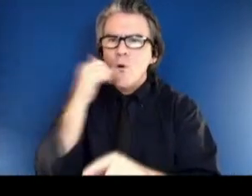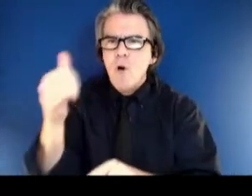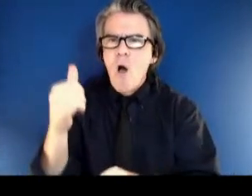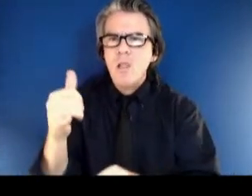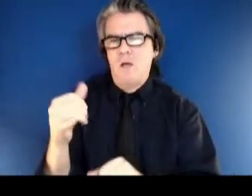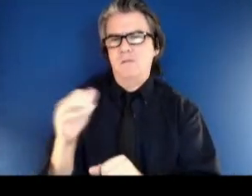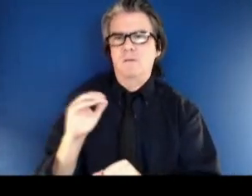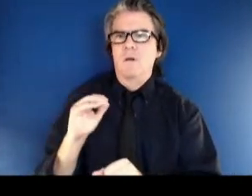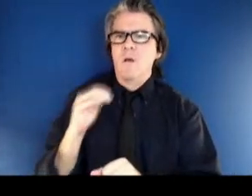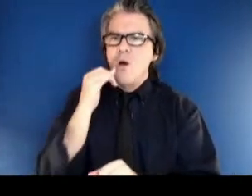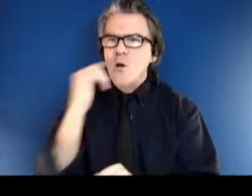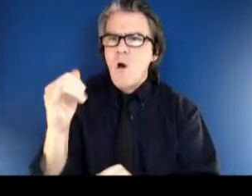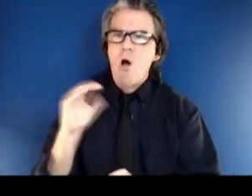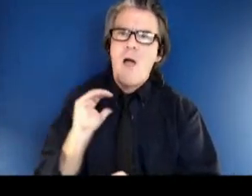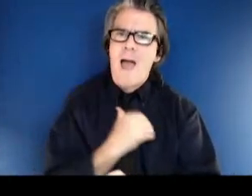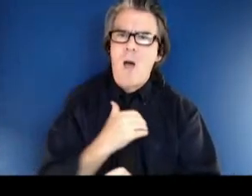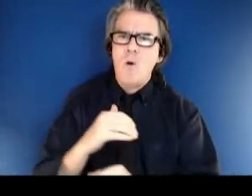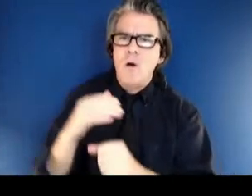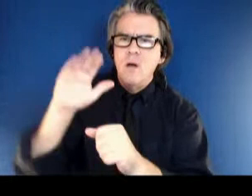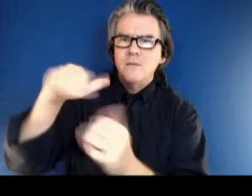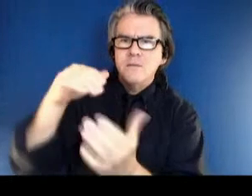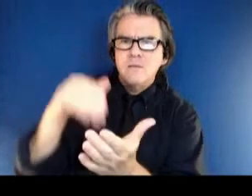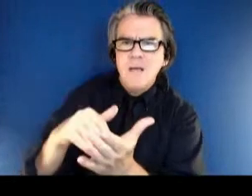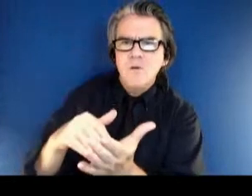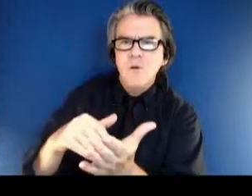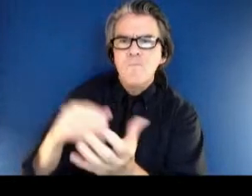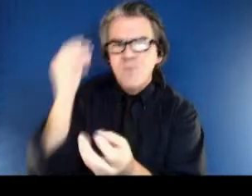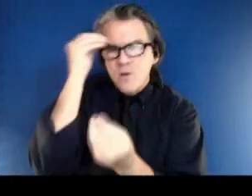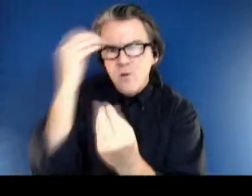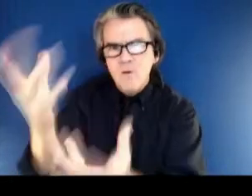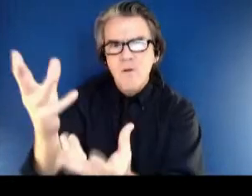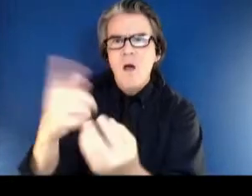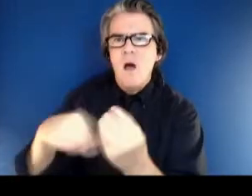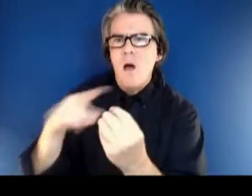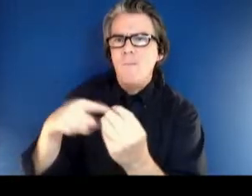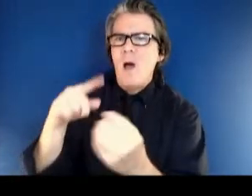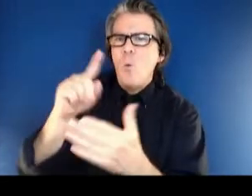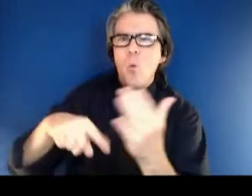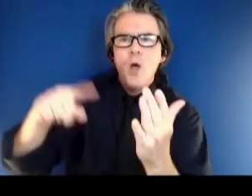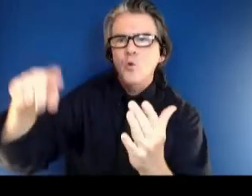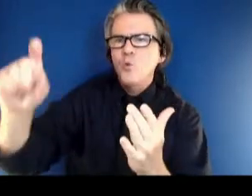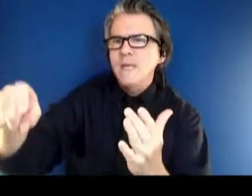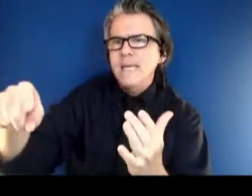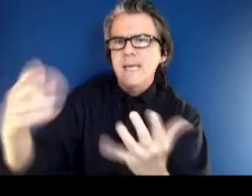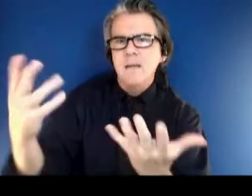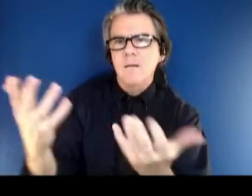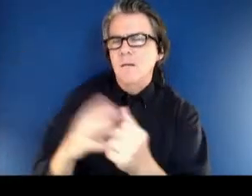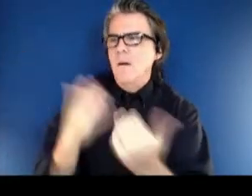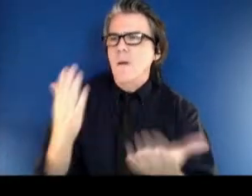1-800-PGE-5000. We encourage you to build your emergency plan and to consider medical needs such as medications that